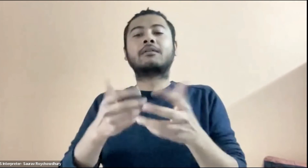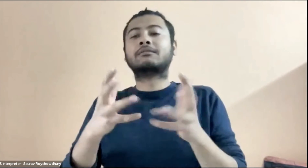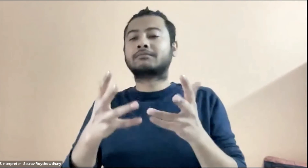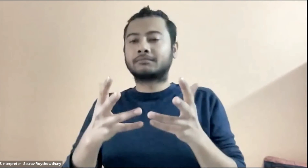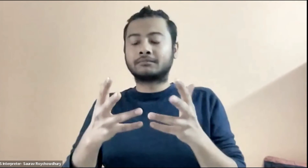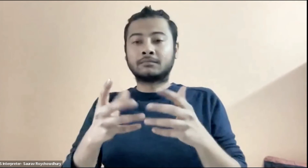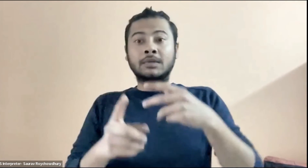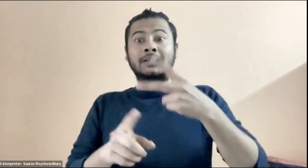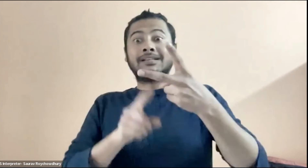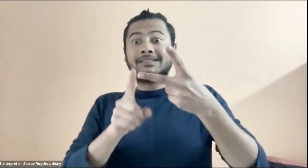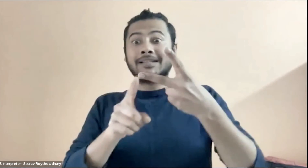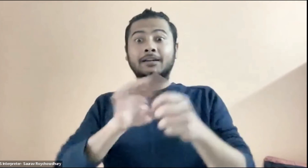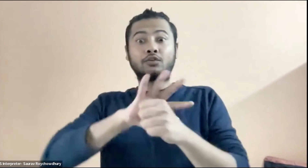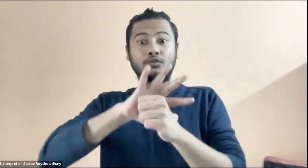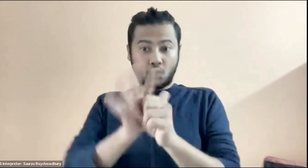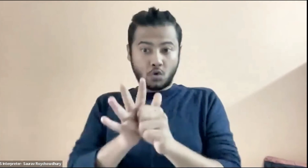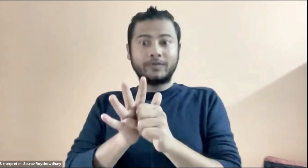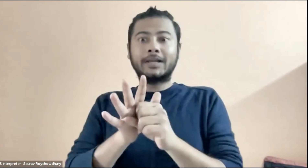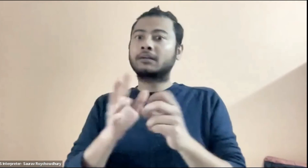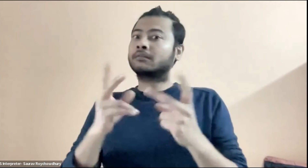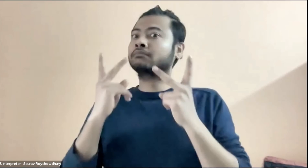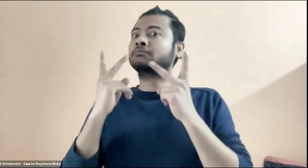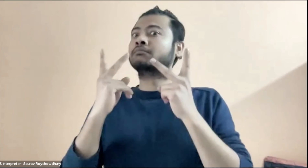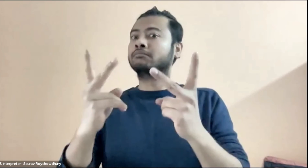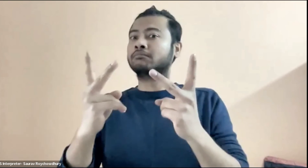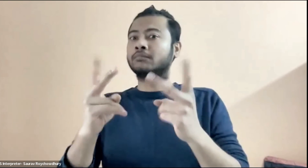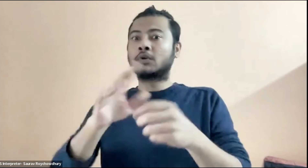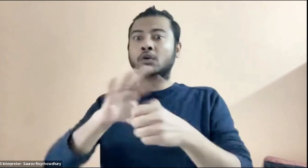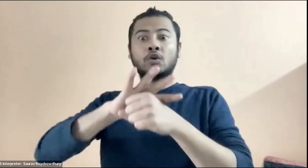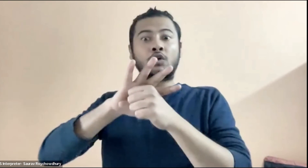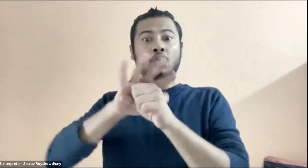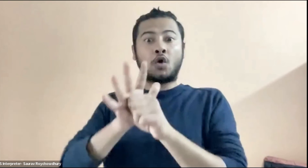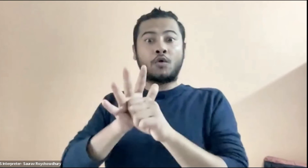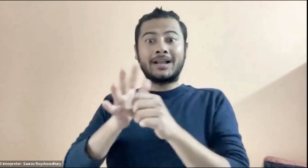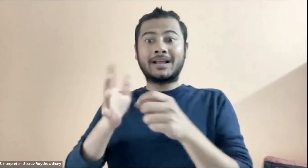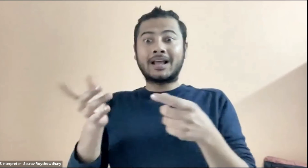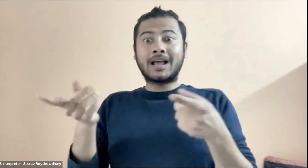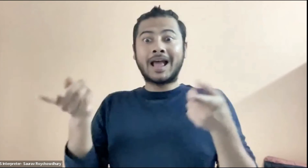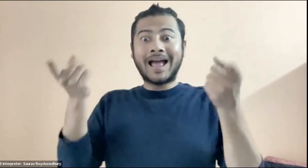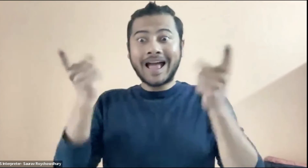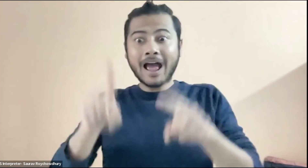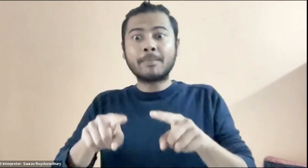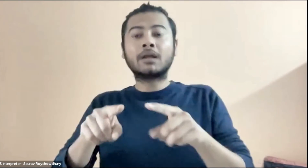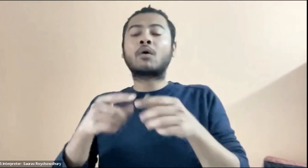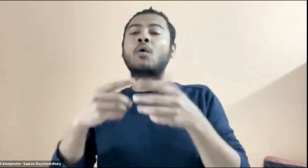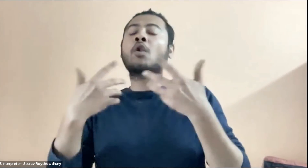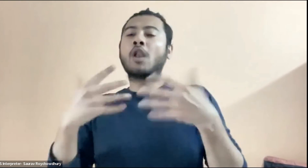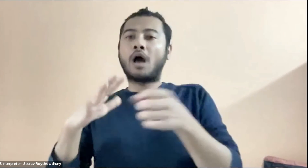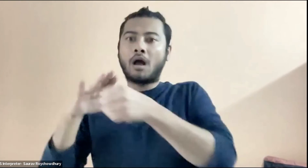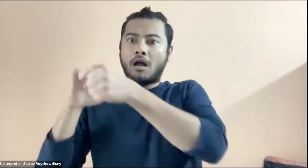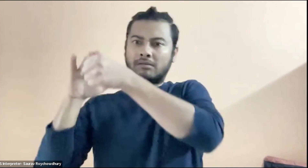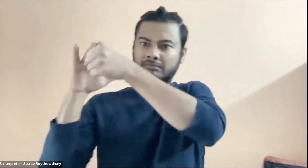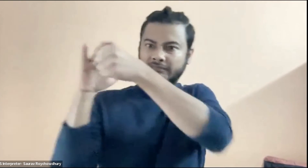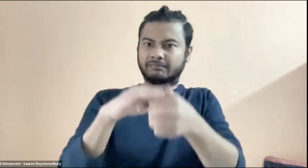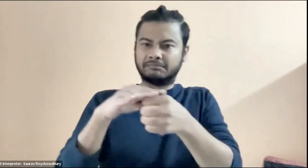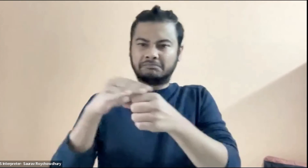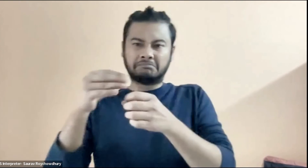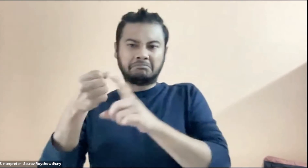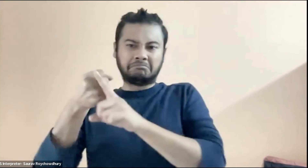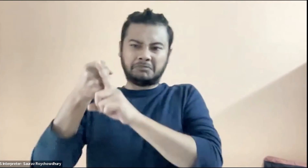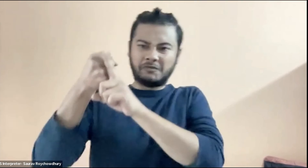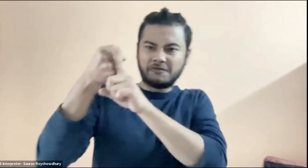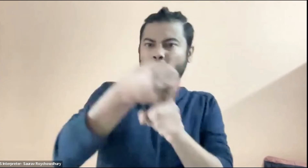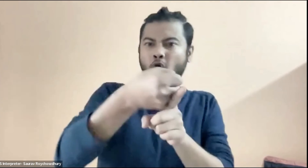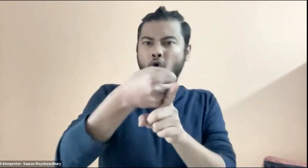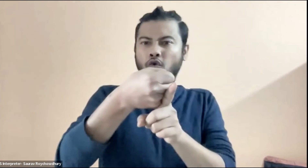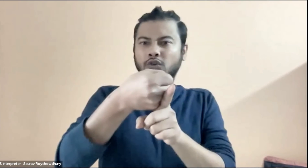in this period, most governments used coercion and a lot of top-down planning. So that was one kind of shape of the government